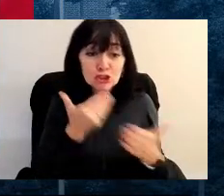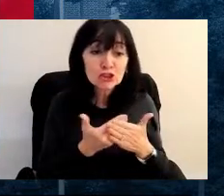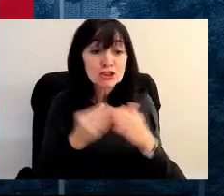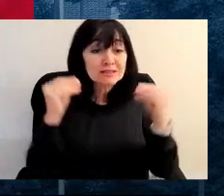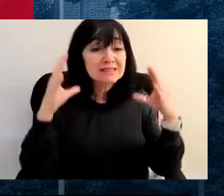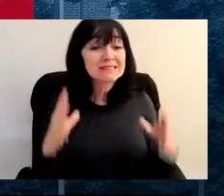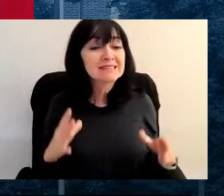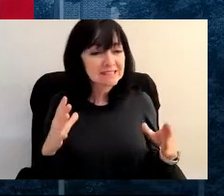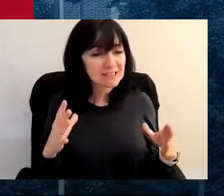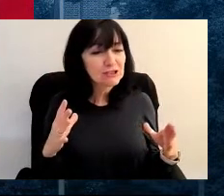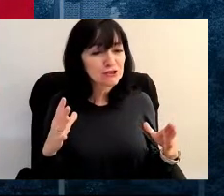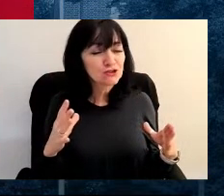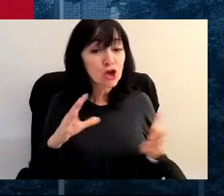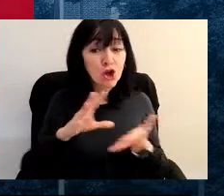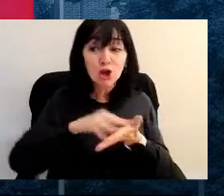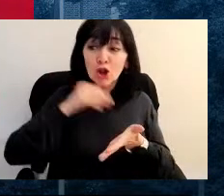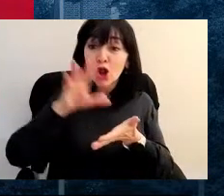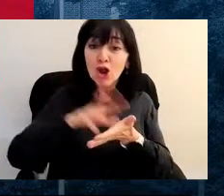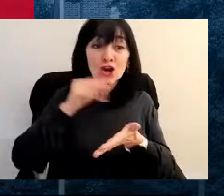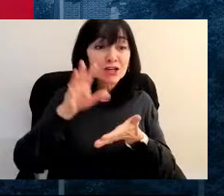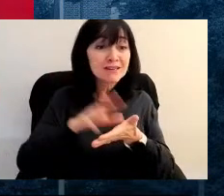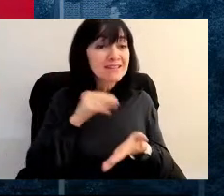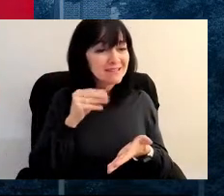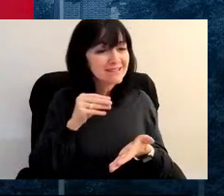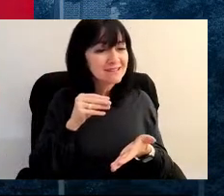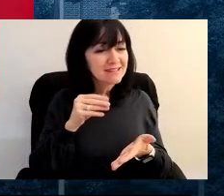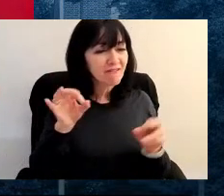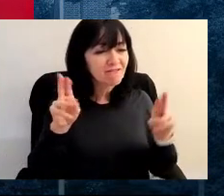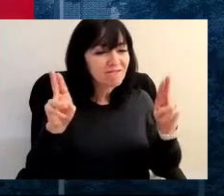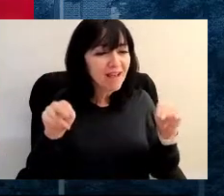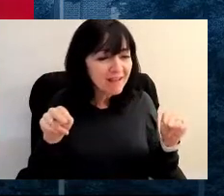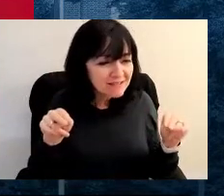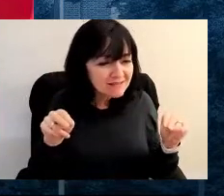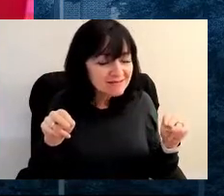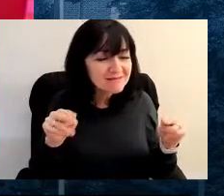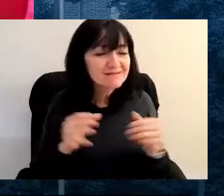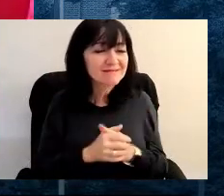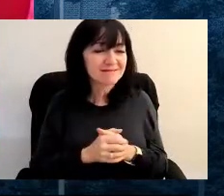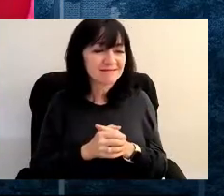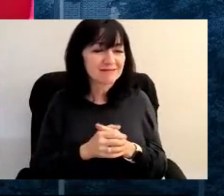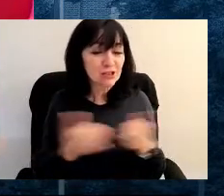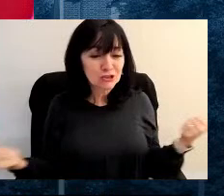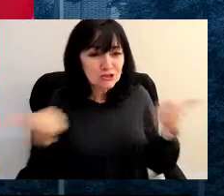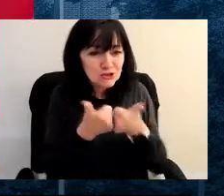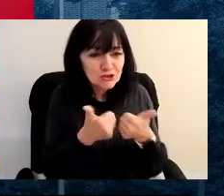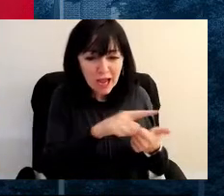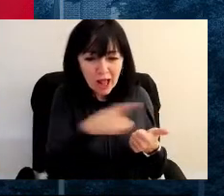fun. They challenge their teachers to learn. They find ways